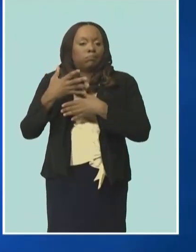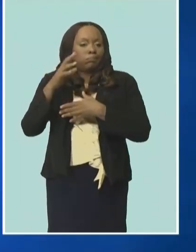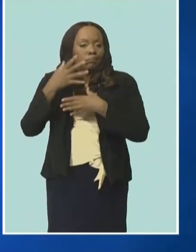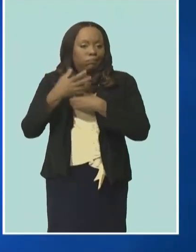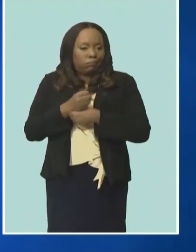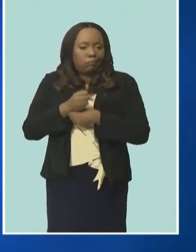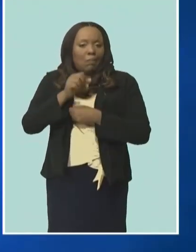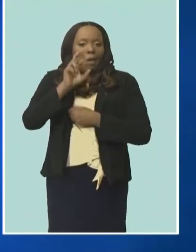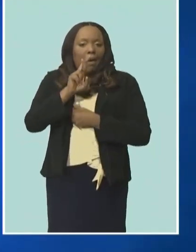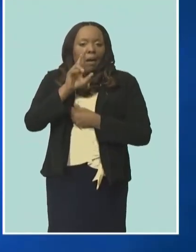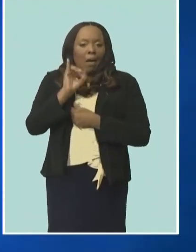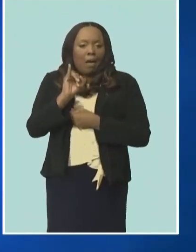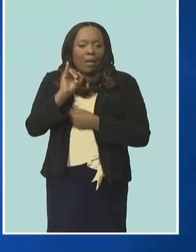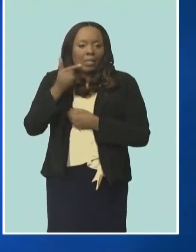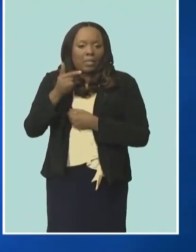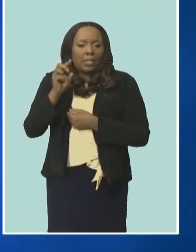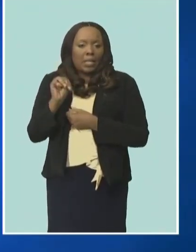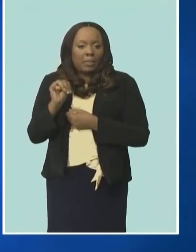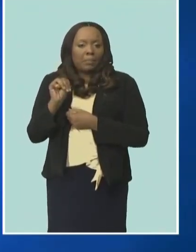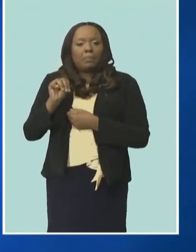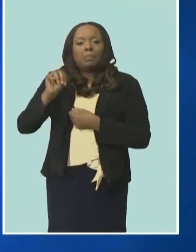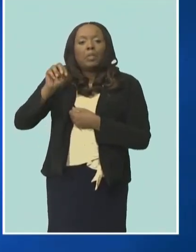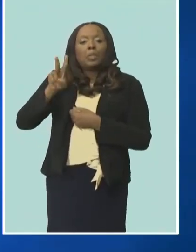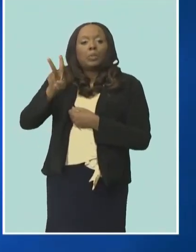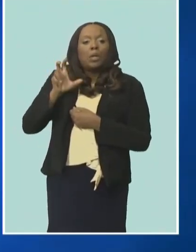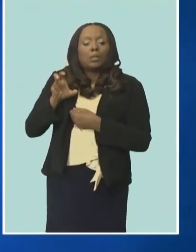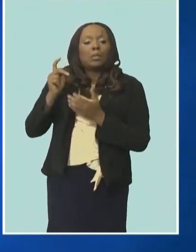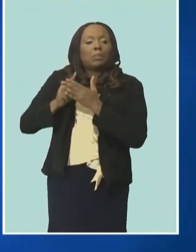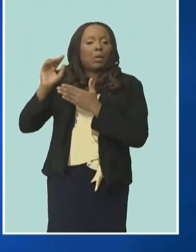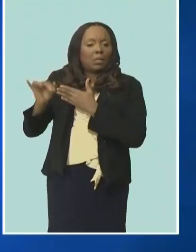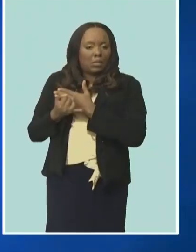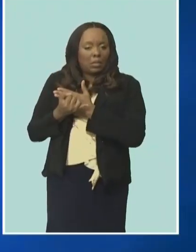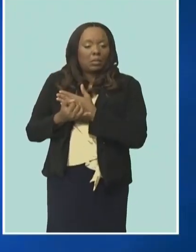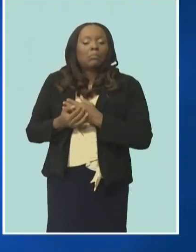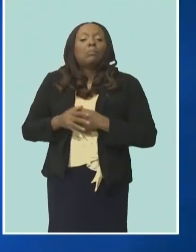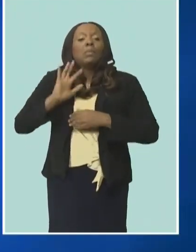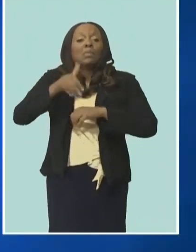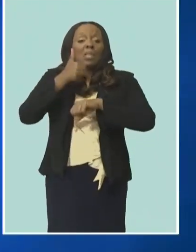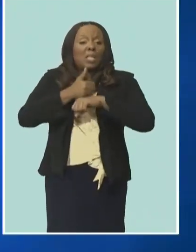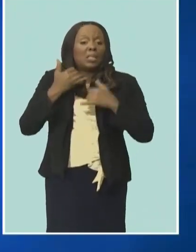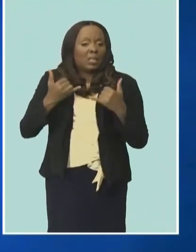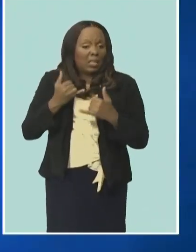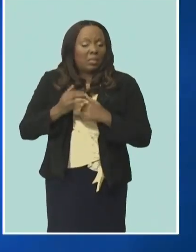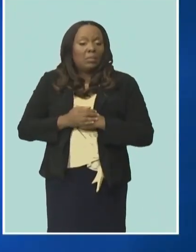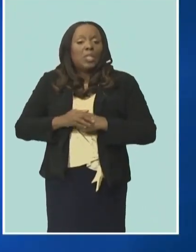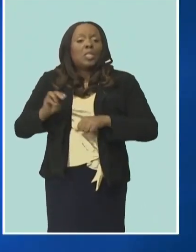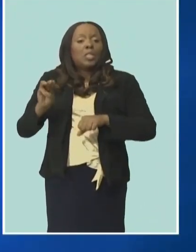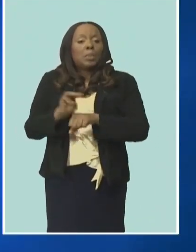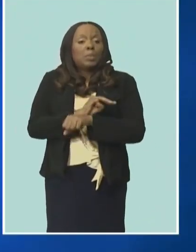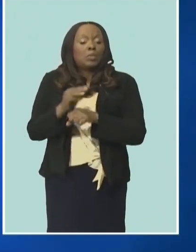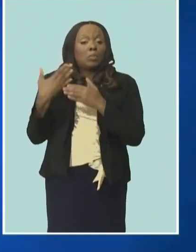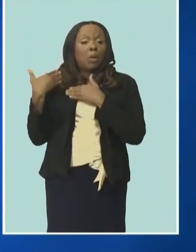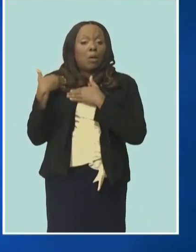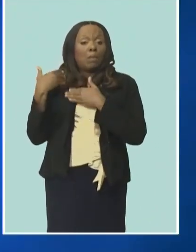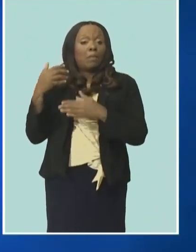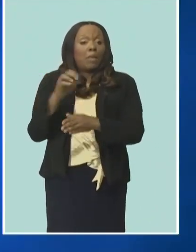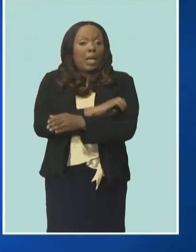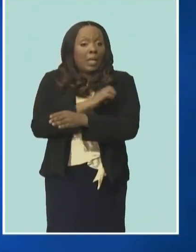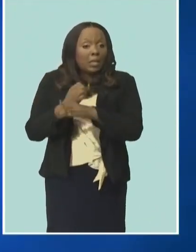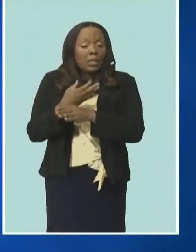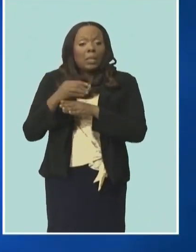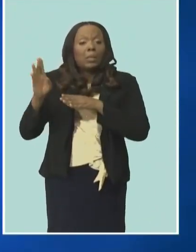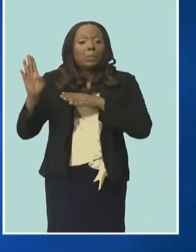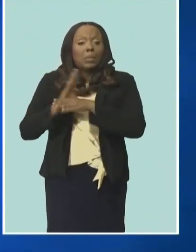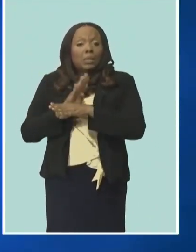200 project, which was launched today. IGM 200 is a national initiative led by the Ministry of Energy and Business, the Barbados